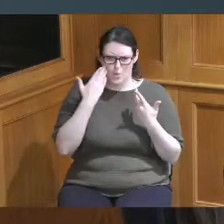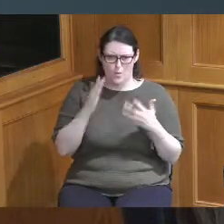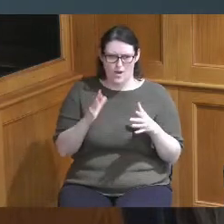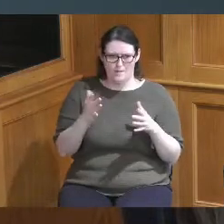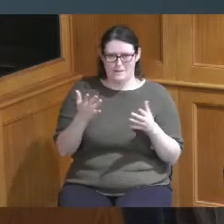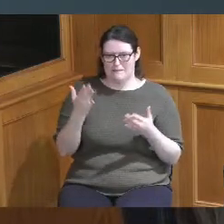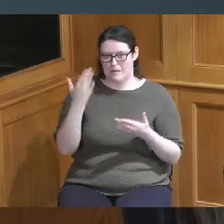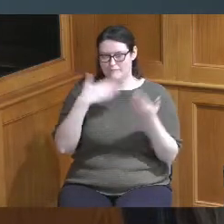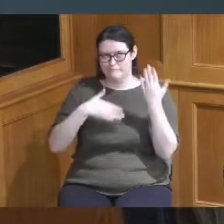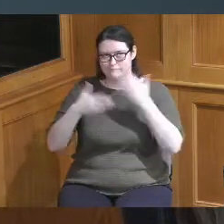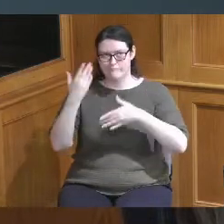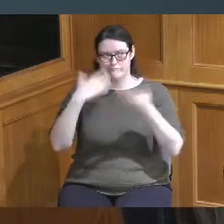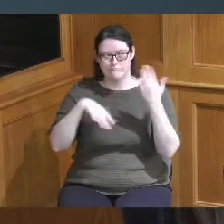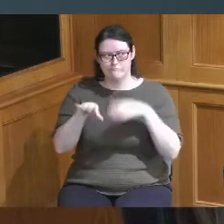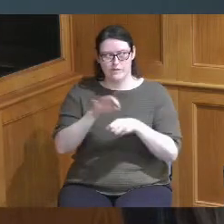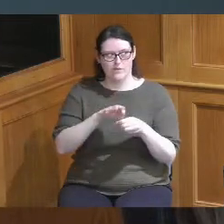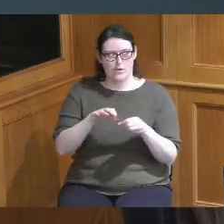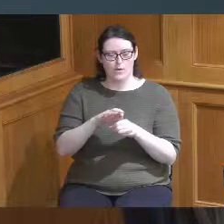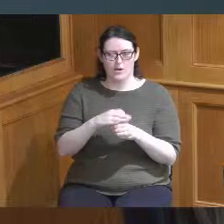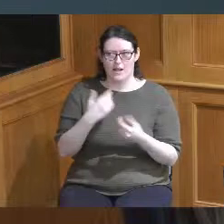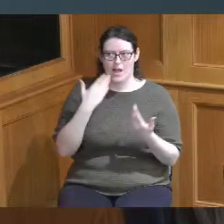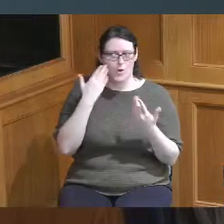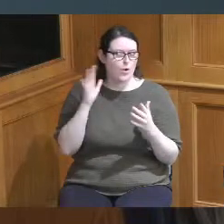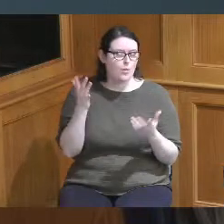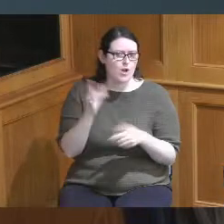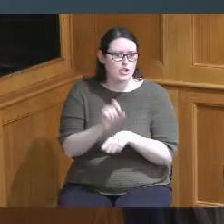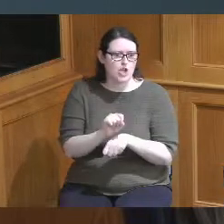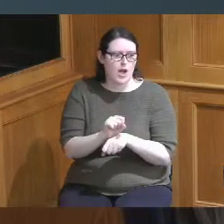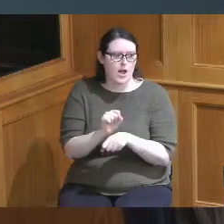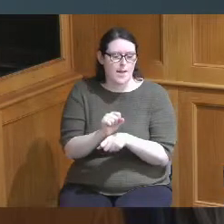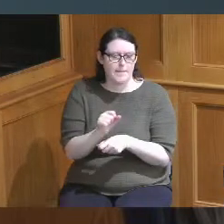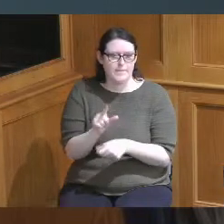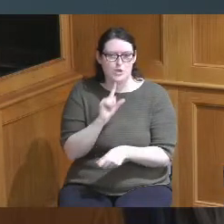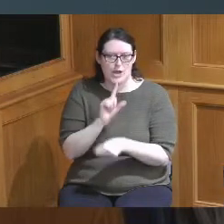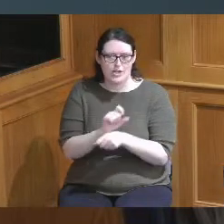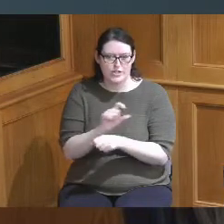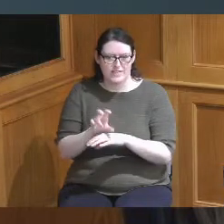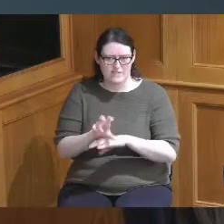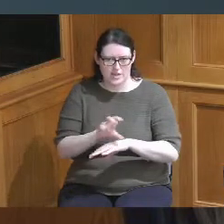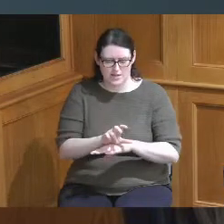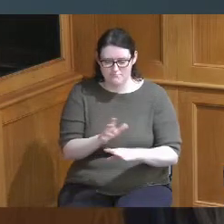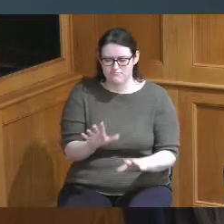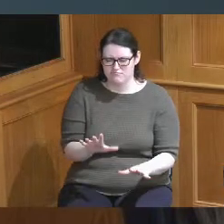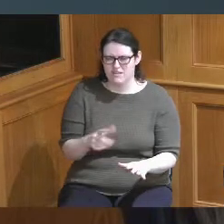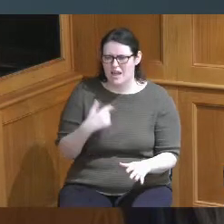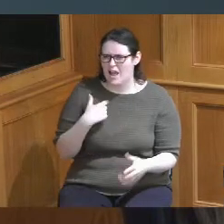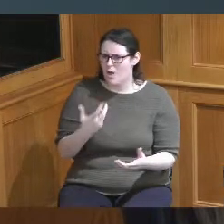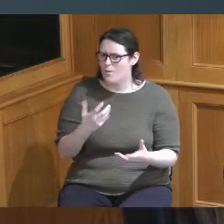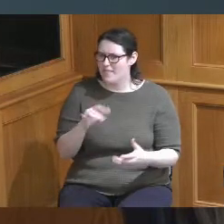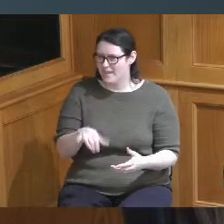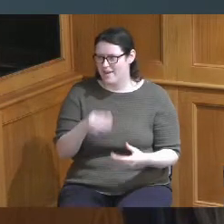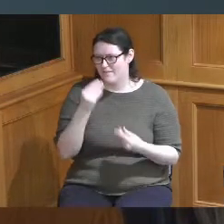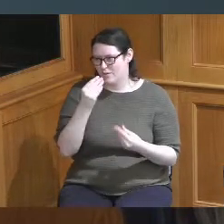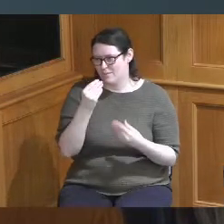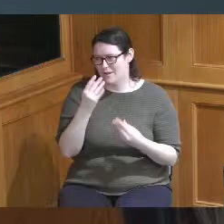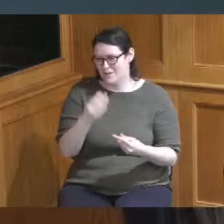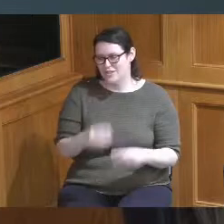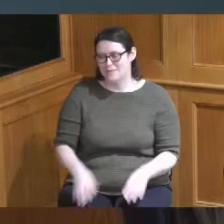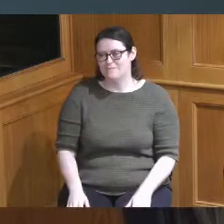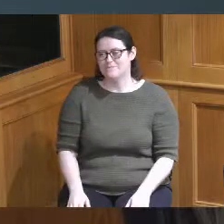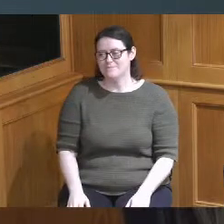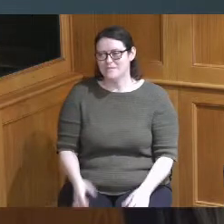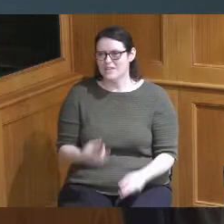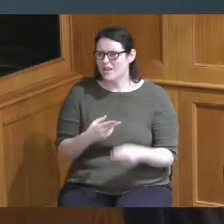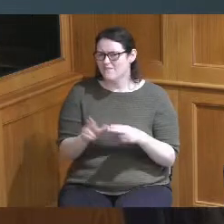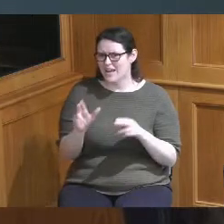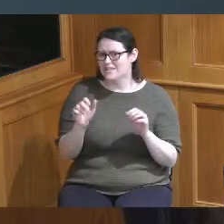voting for positions and we don't even have a table organization. So I definitely would like to get that as